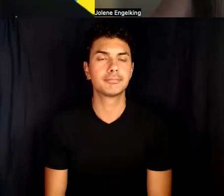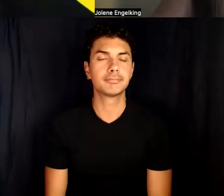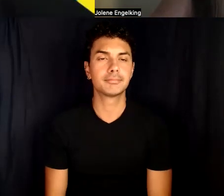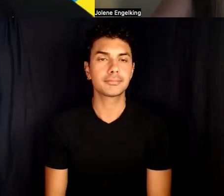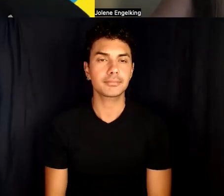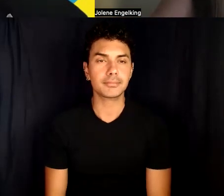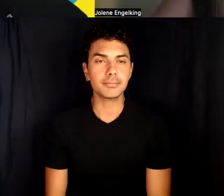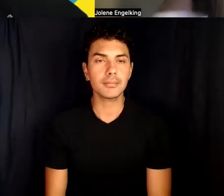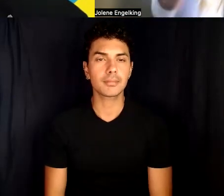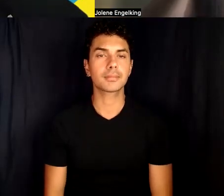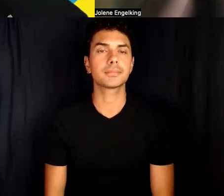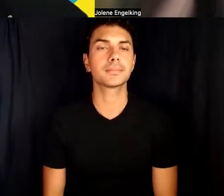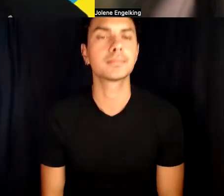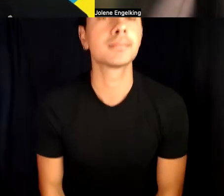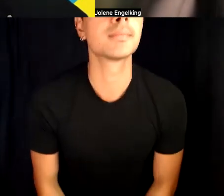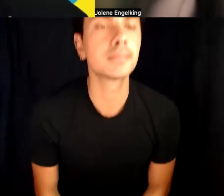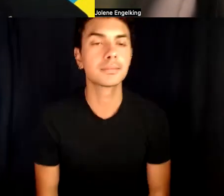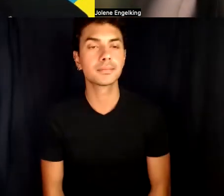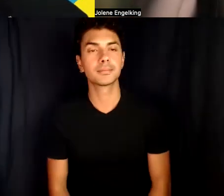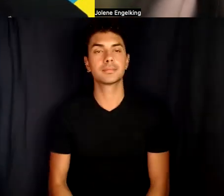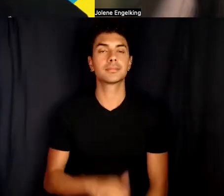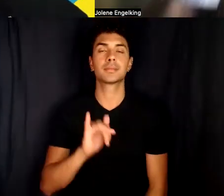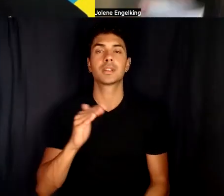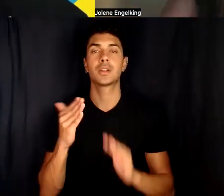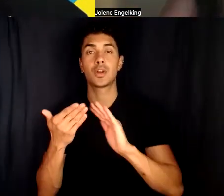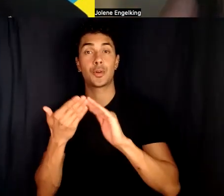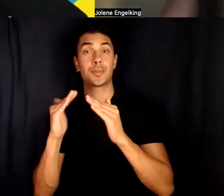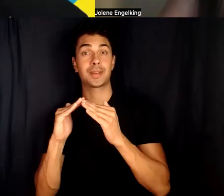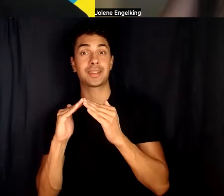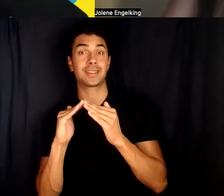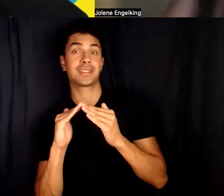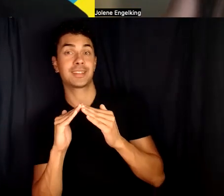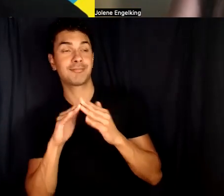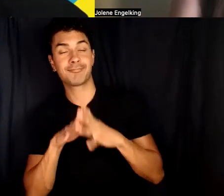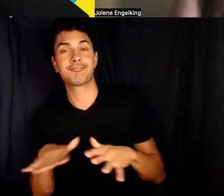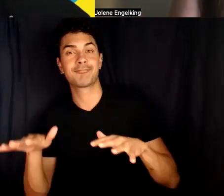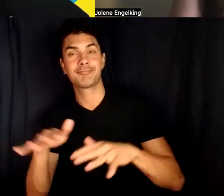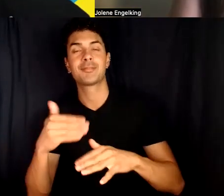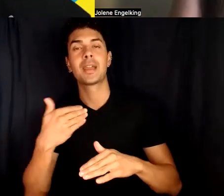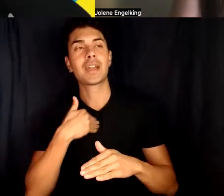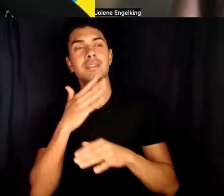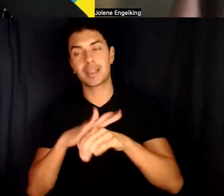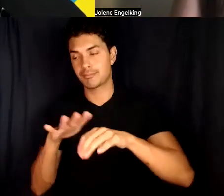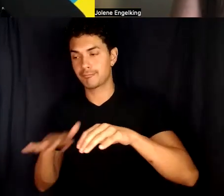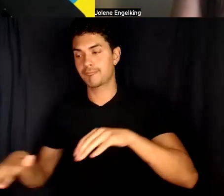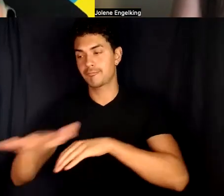No, some of the issues, working in an urban community, we did have surrounding reservations. And